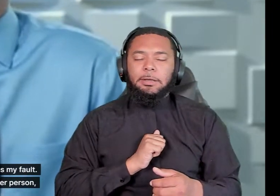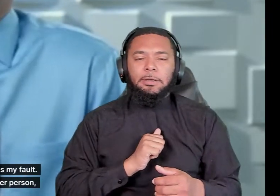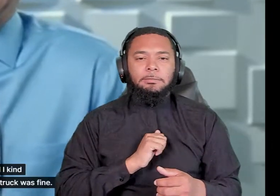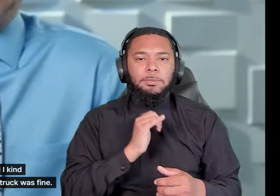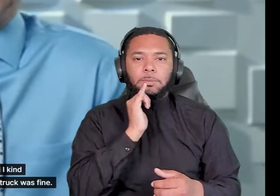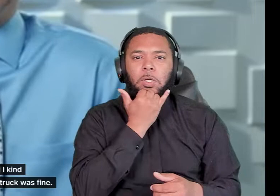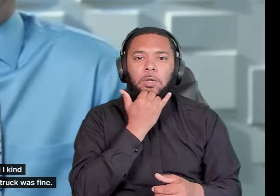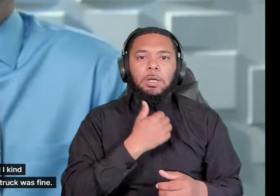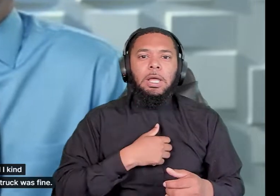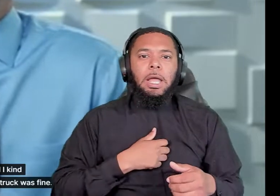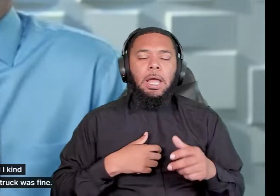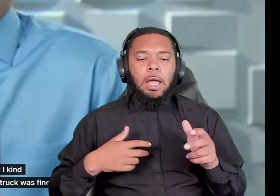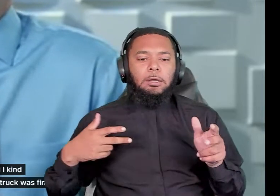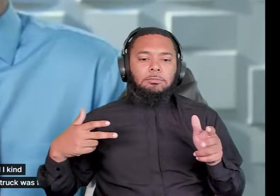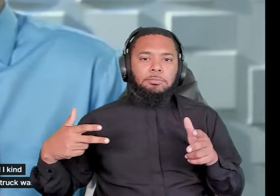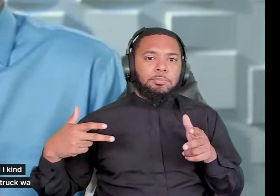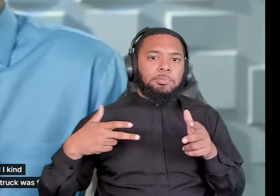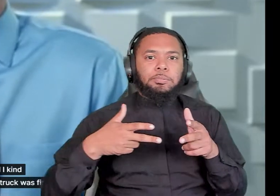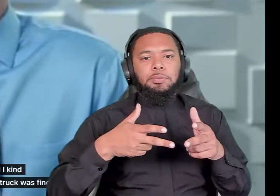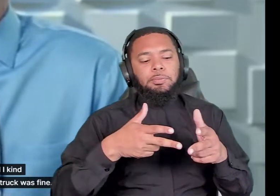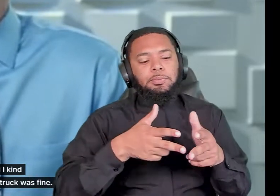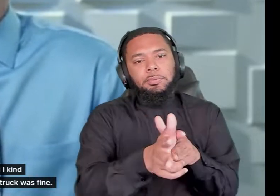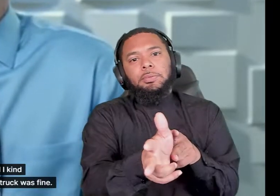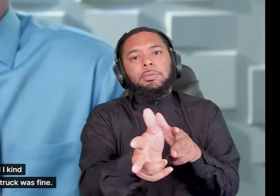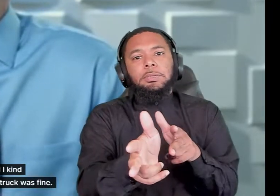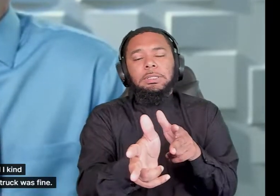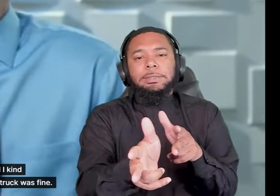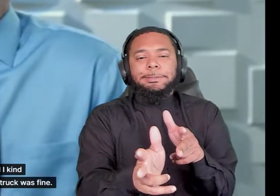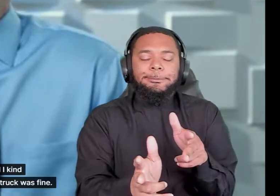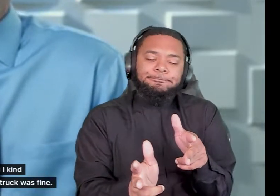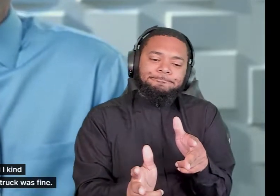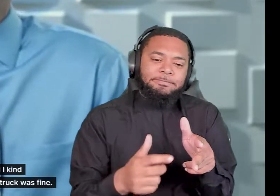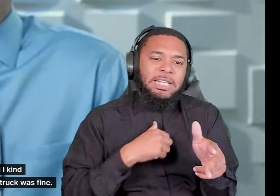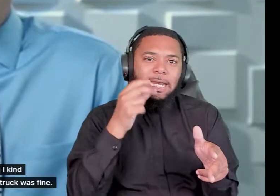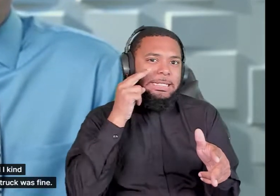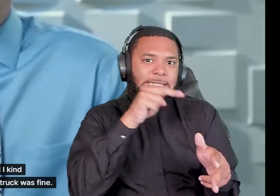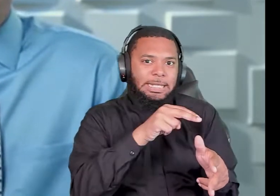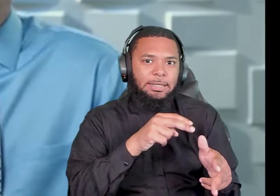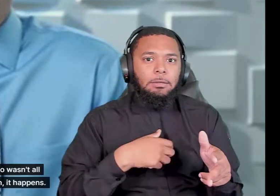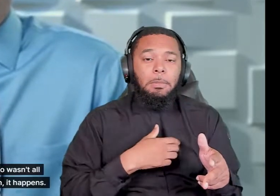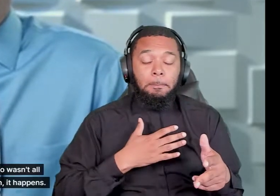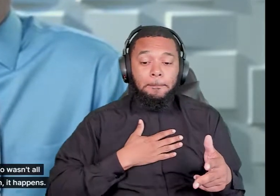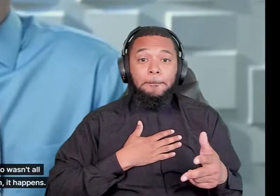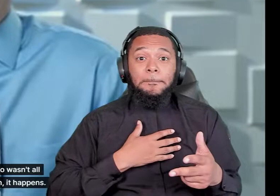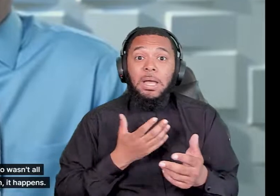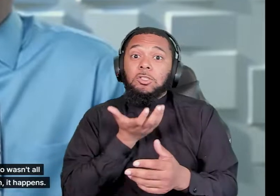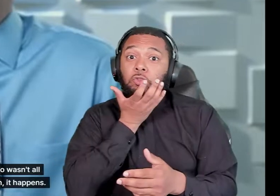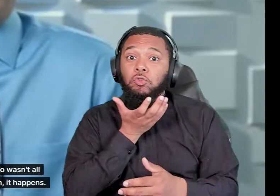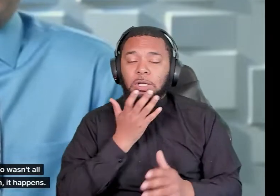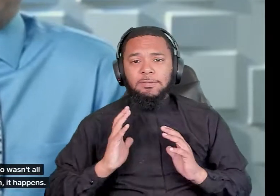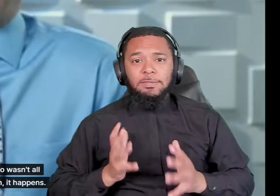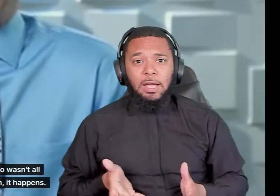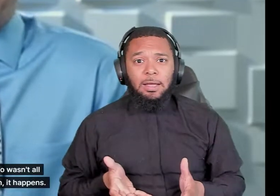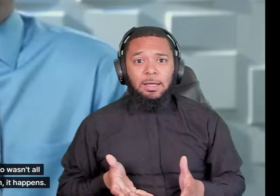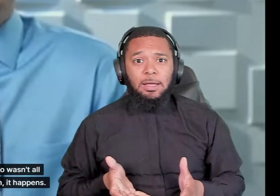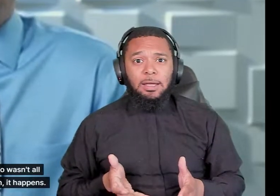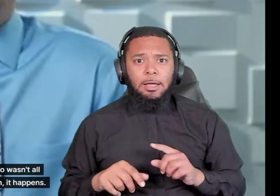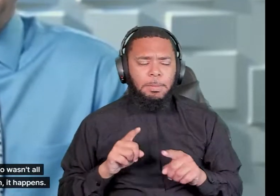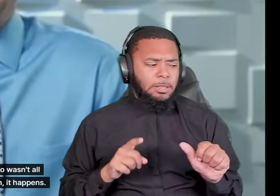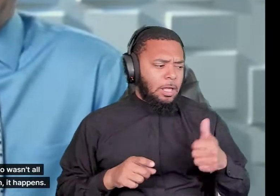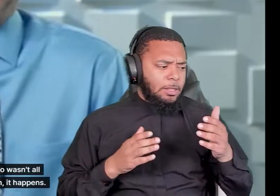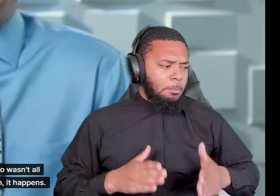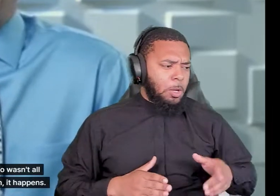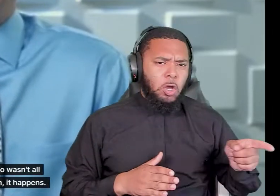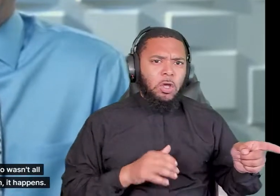the other person, I didn't see him, and I kind of sideswiped him. Well, my truck was fine, and the other person, who wasn't all that upset